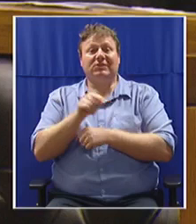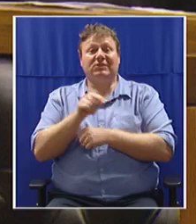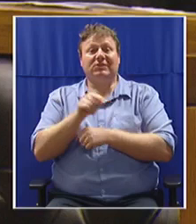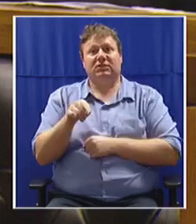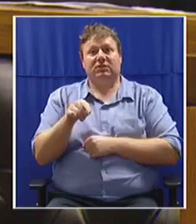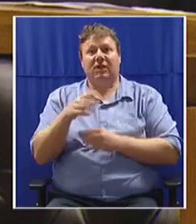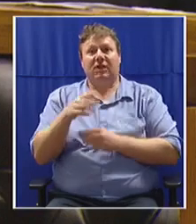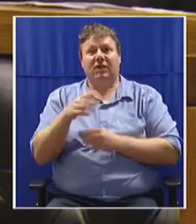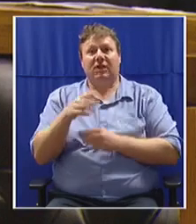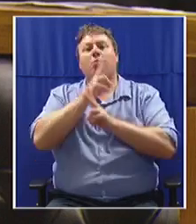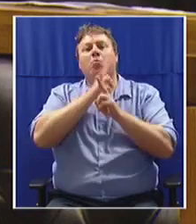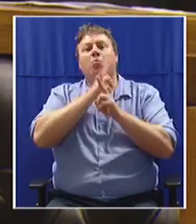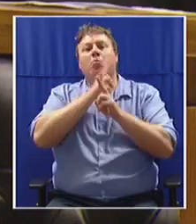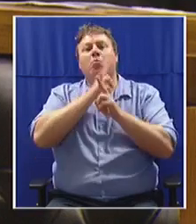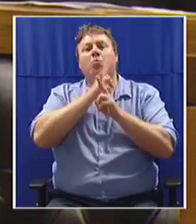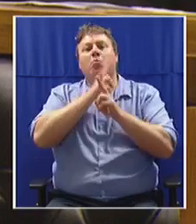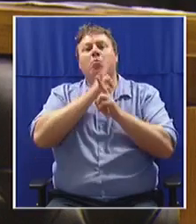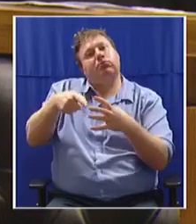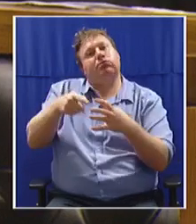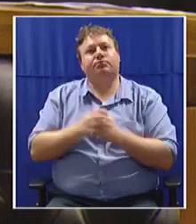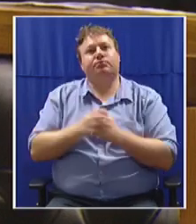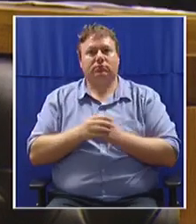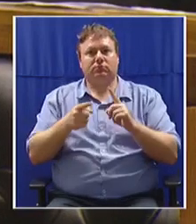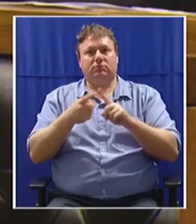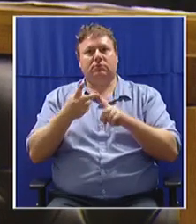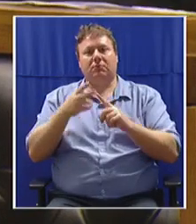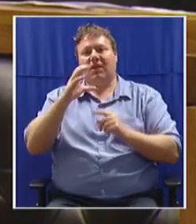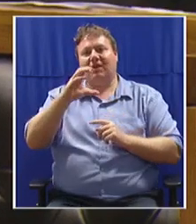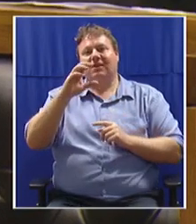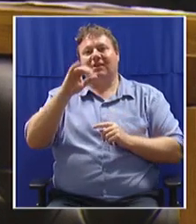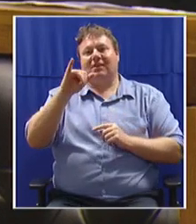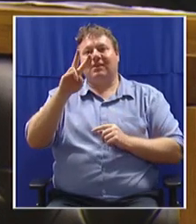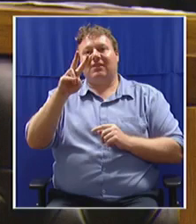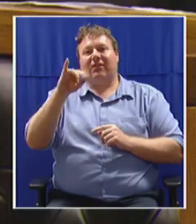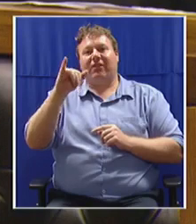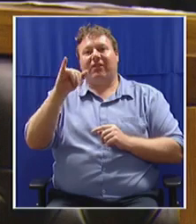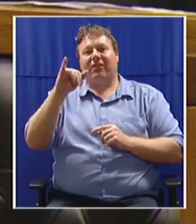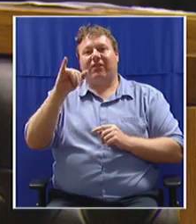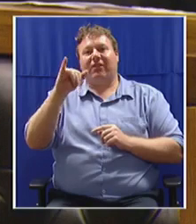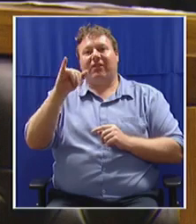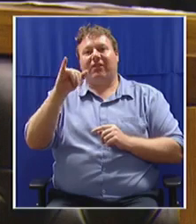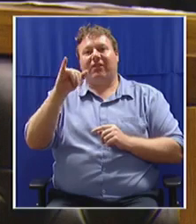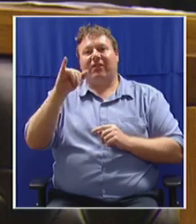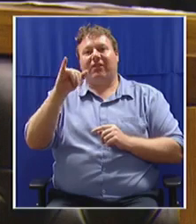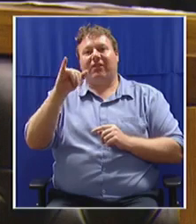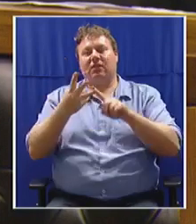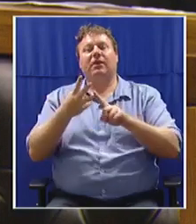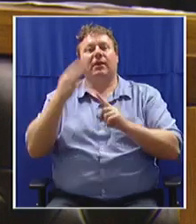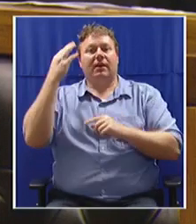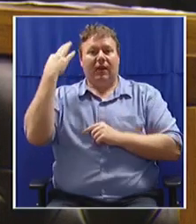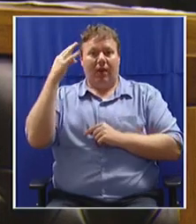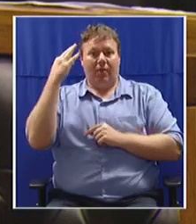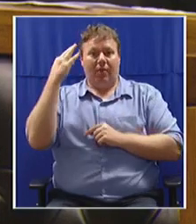the private sector, we have got civil society, we've got government.